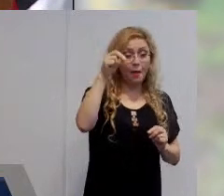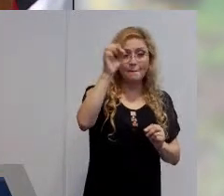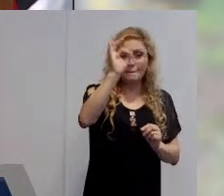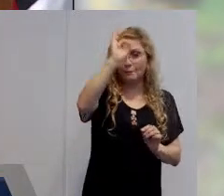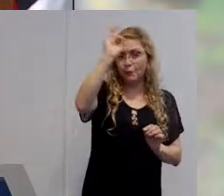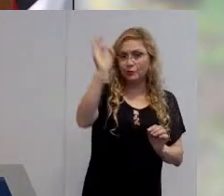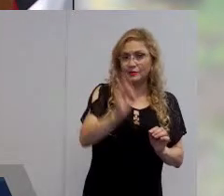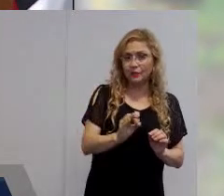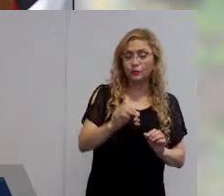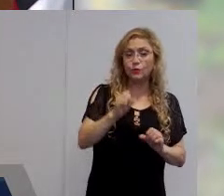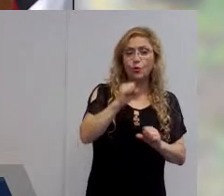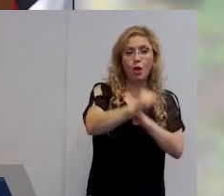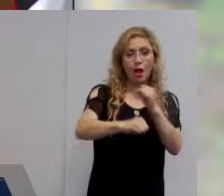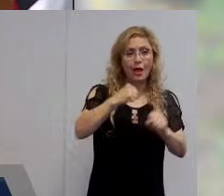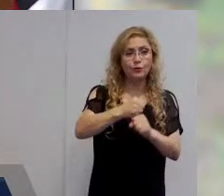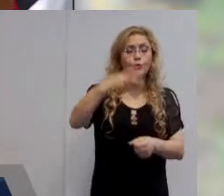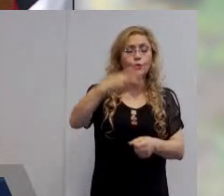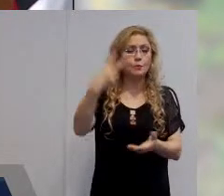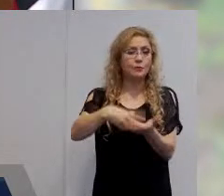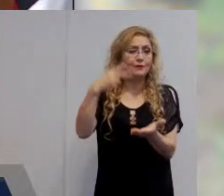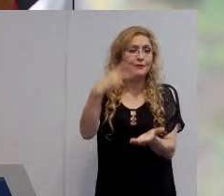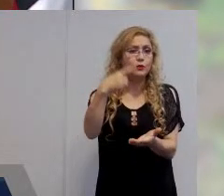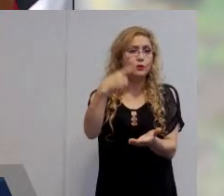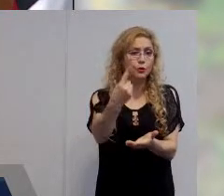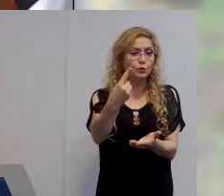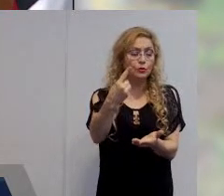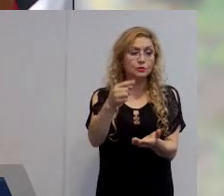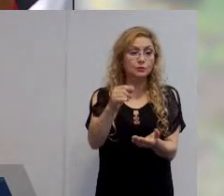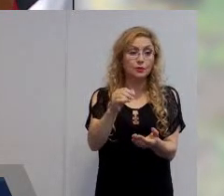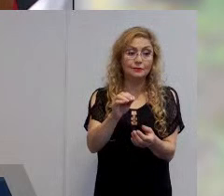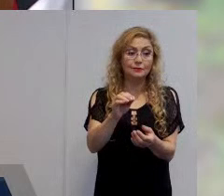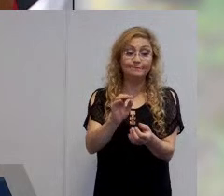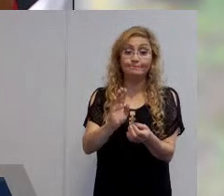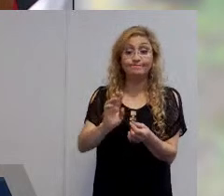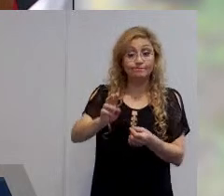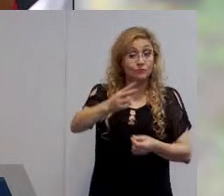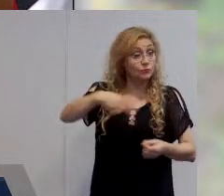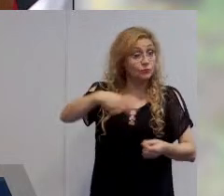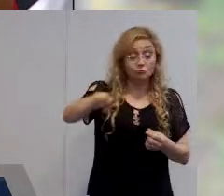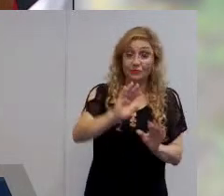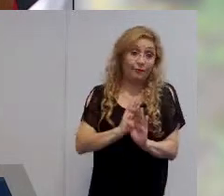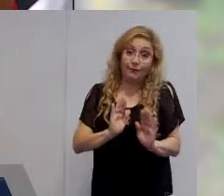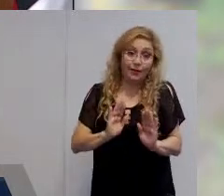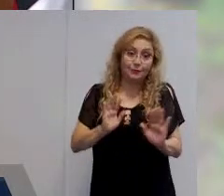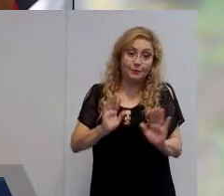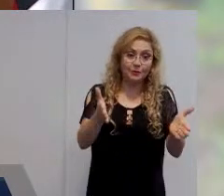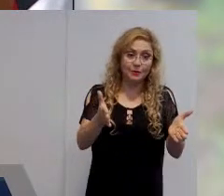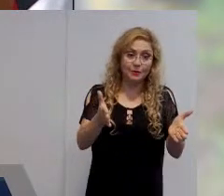And for two quarters of this year, Belize had